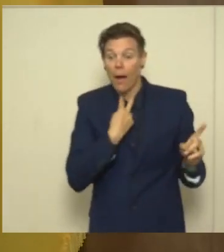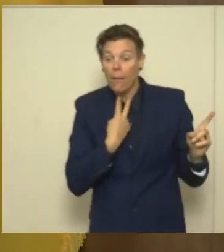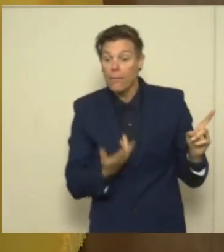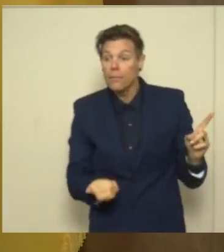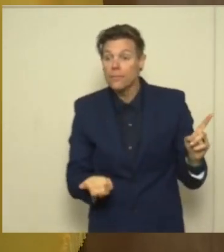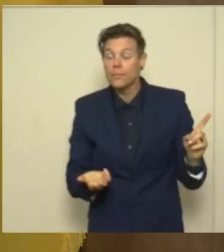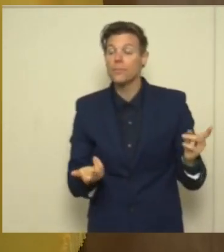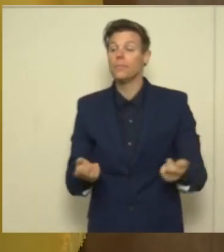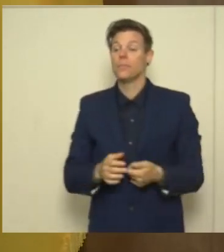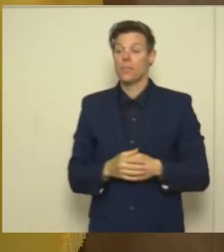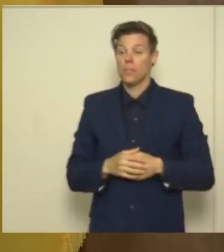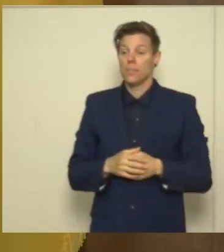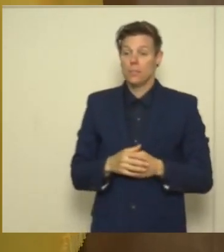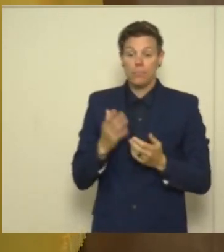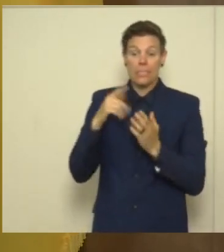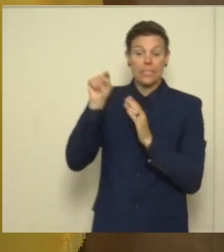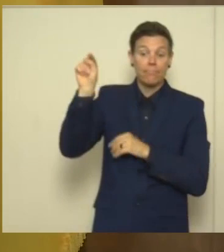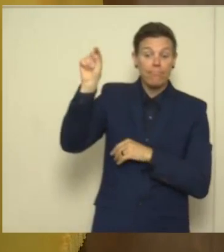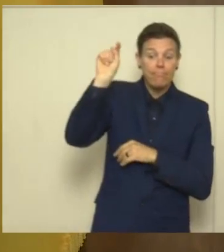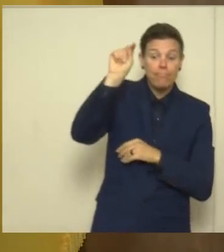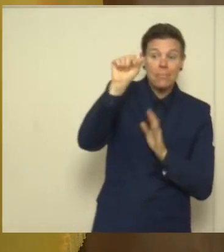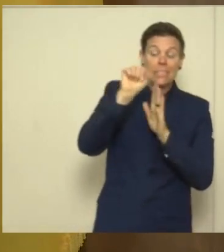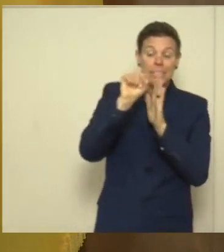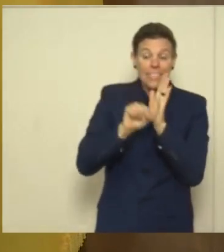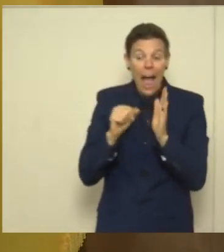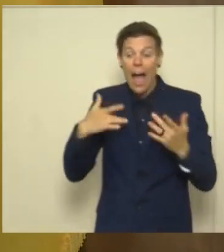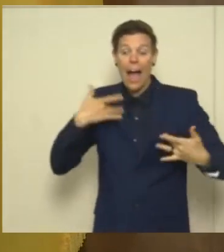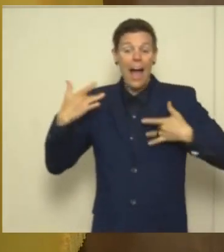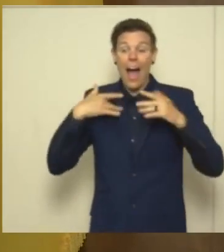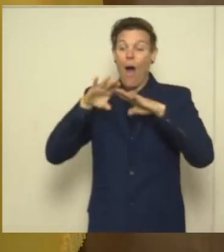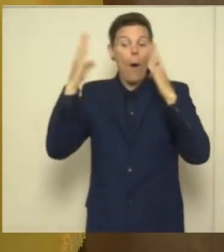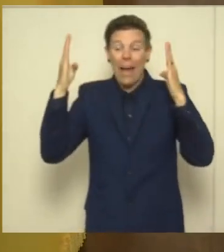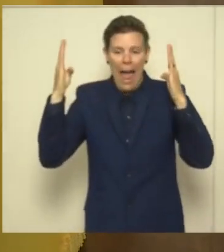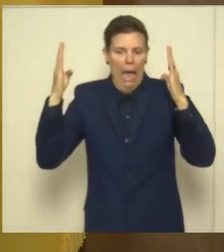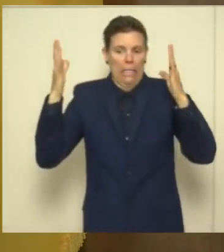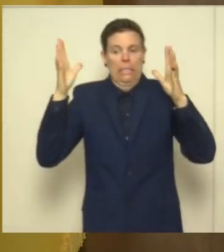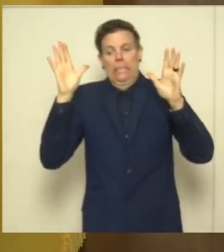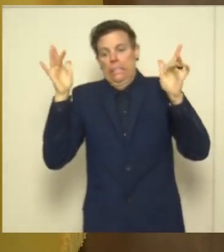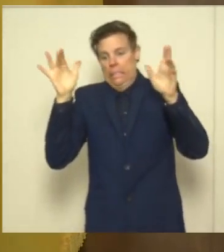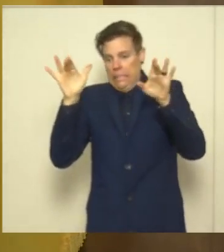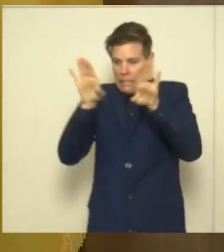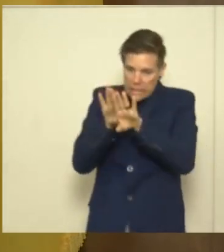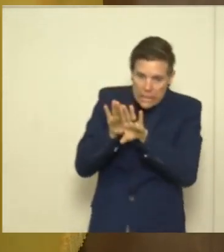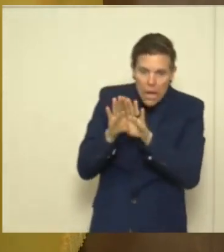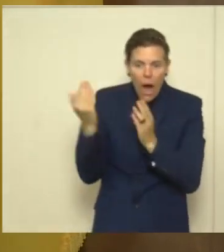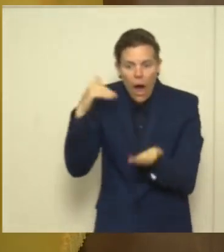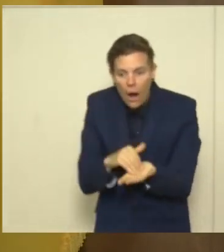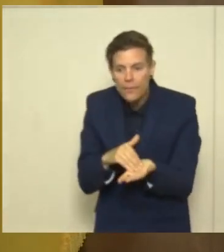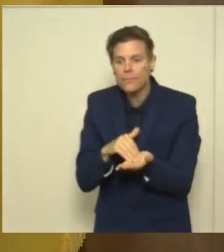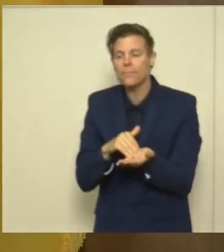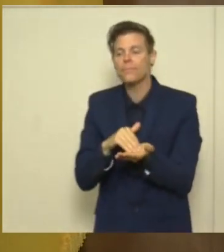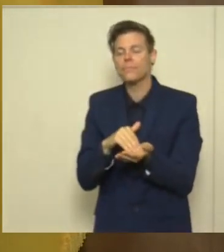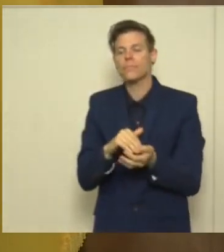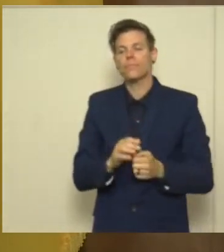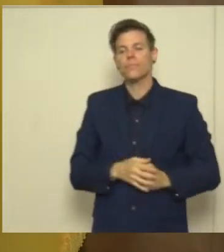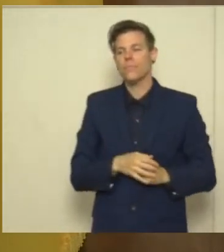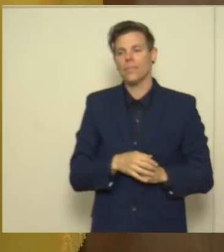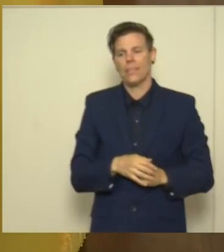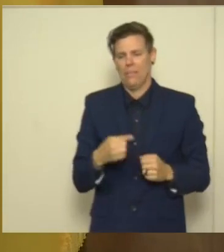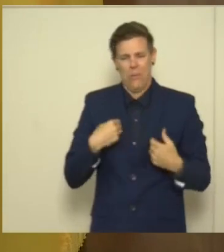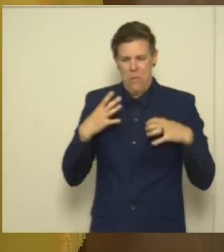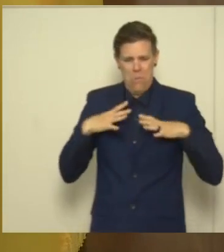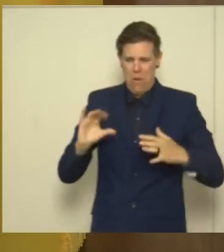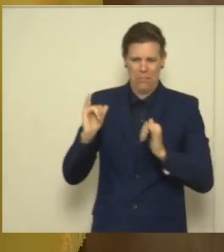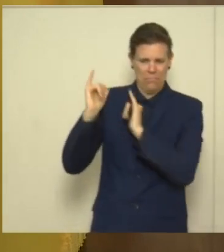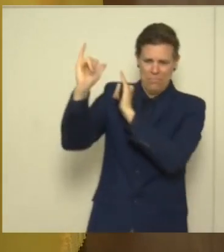roll back, and they will. And it isn't what any of us want. So I hope the message is to Colorado, hurry